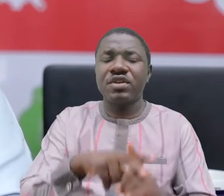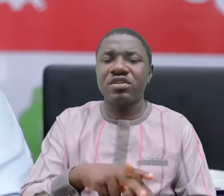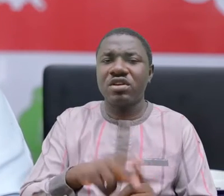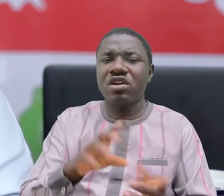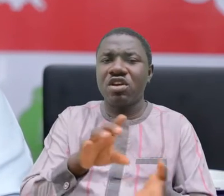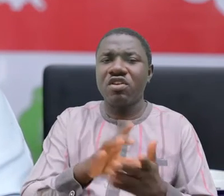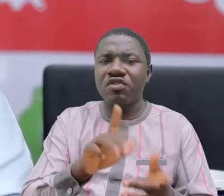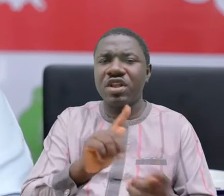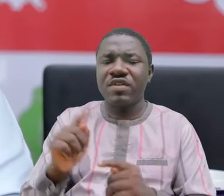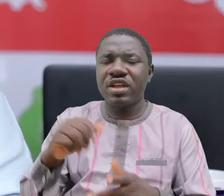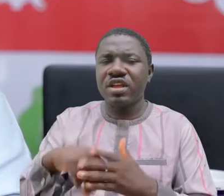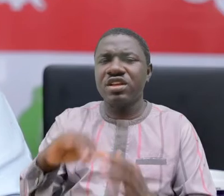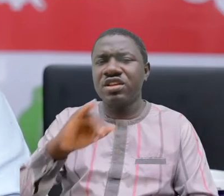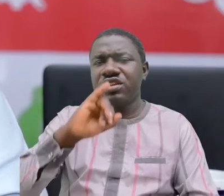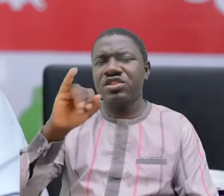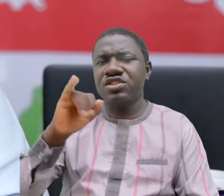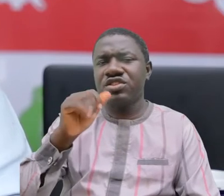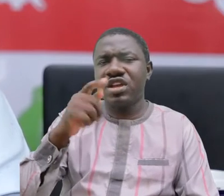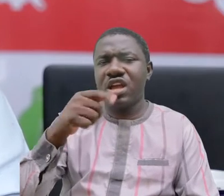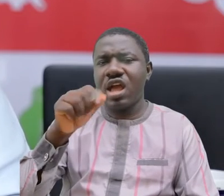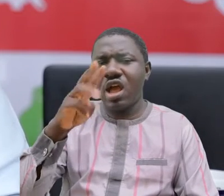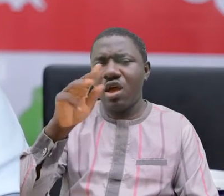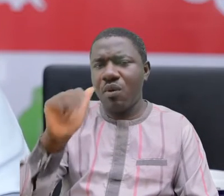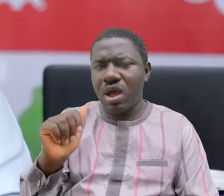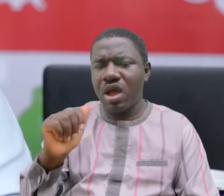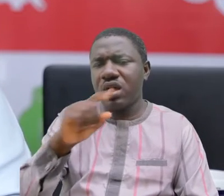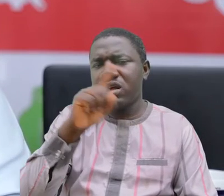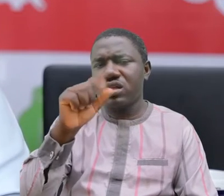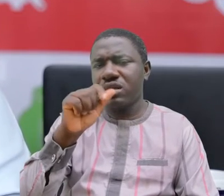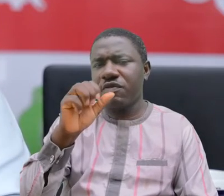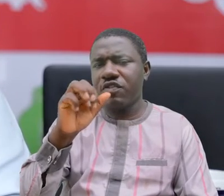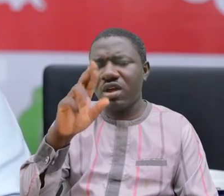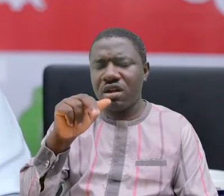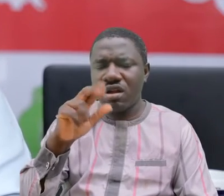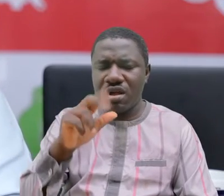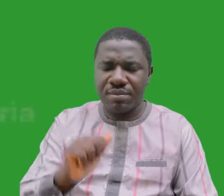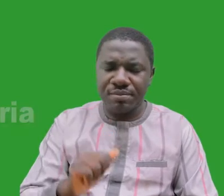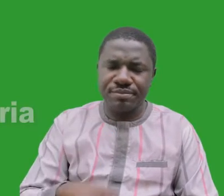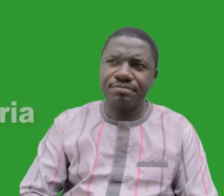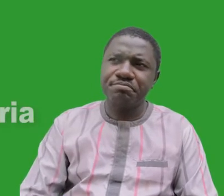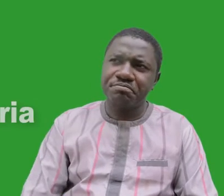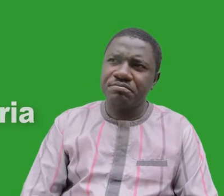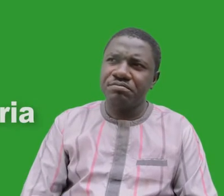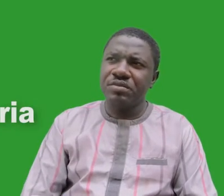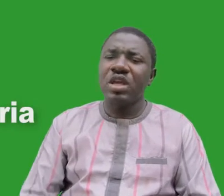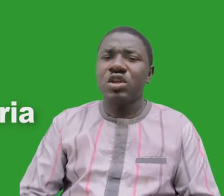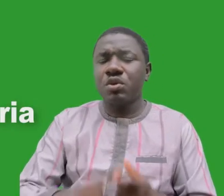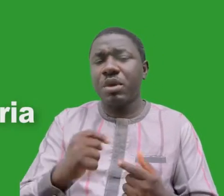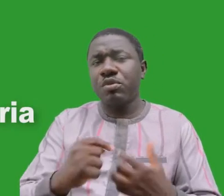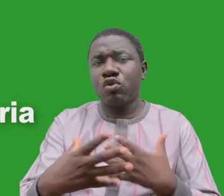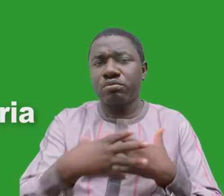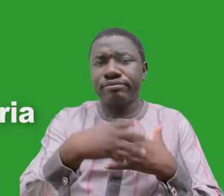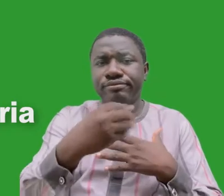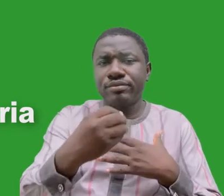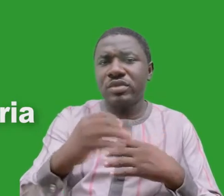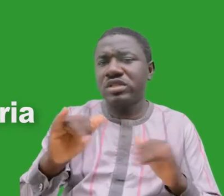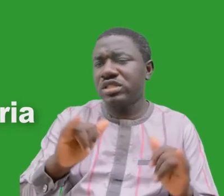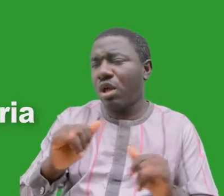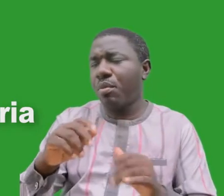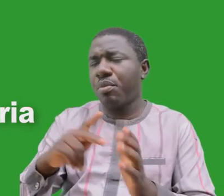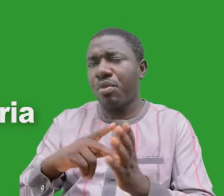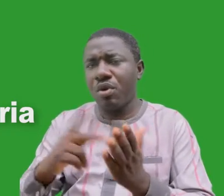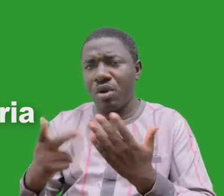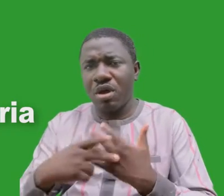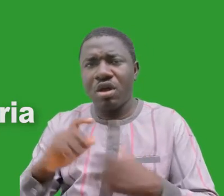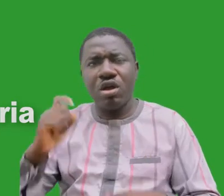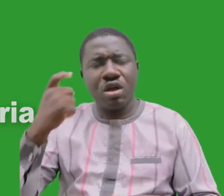cash transfers in Jigawa and Zamfara to help strengthen the National Cash Transfer Program. To replicate the efforts of government at the